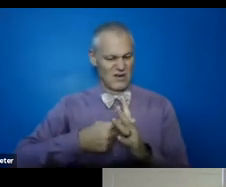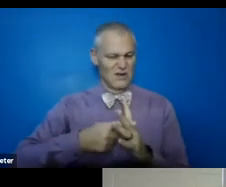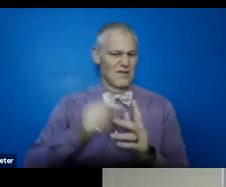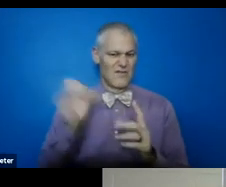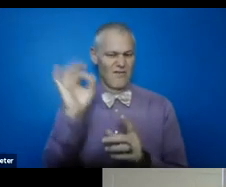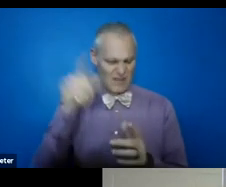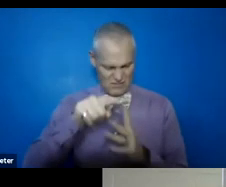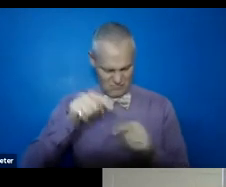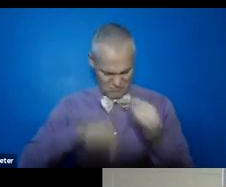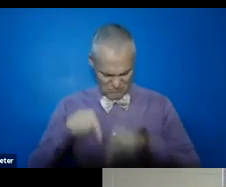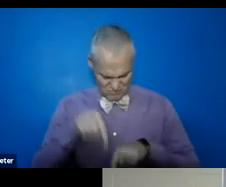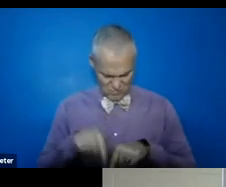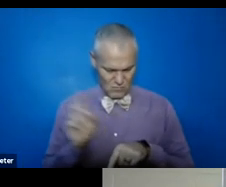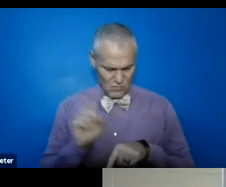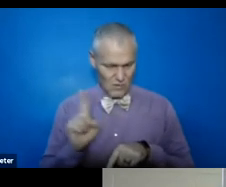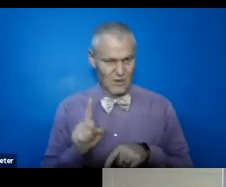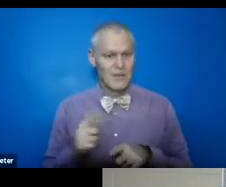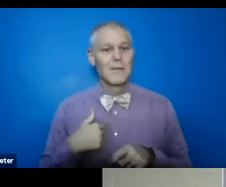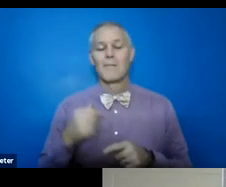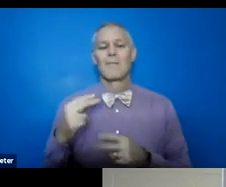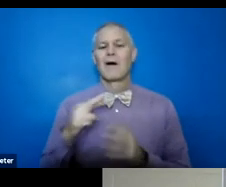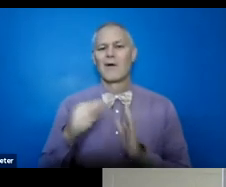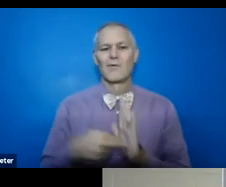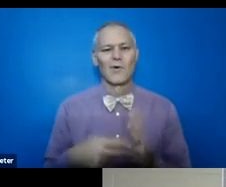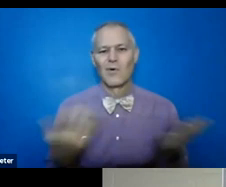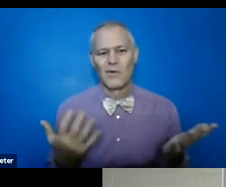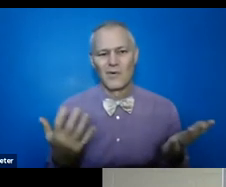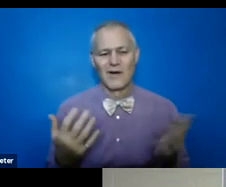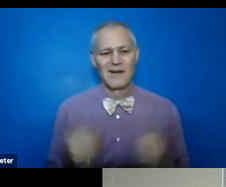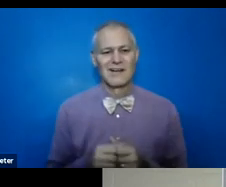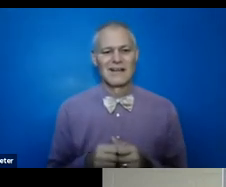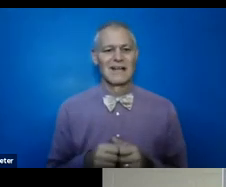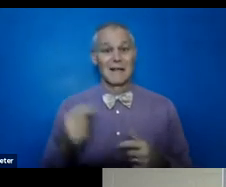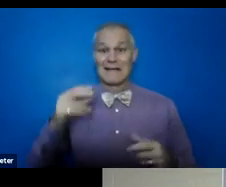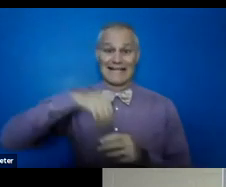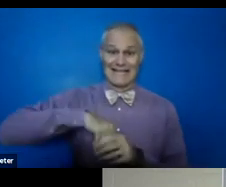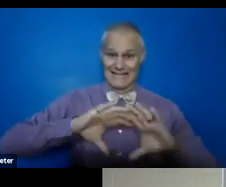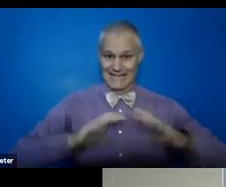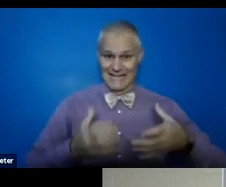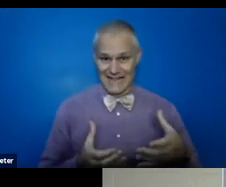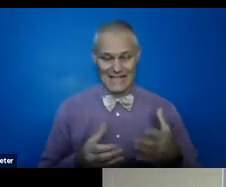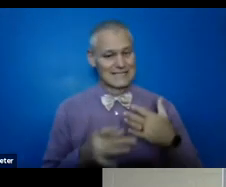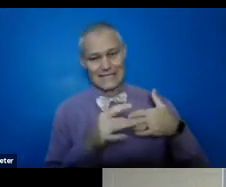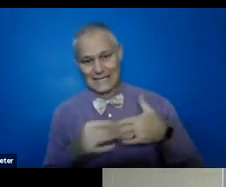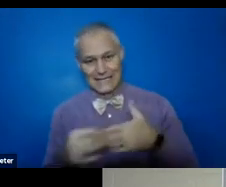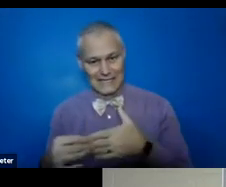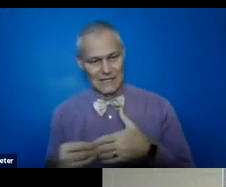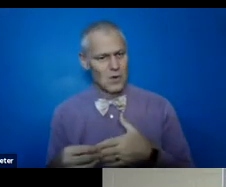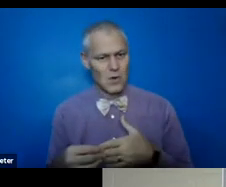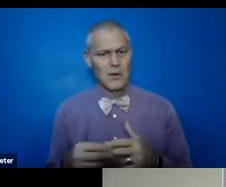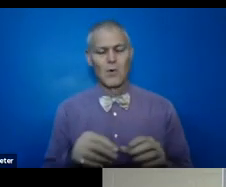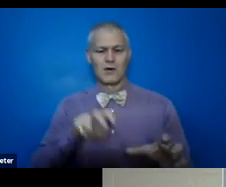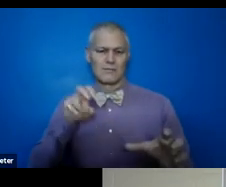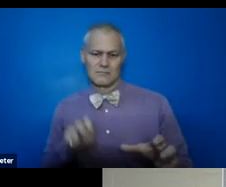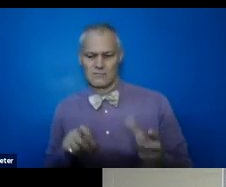So my role really in Promundo is not all that often to be the one in the classroom leading these sessions. I actually sit more on the